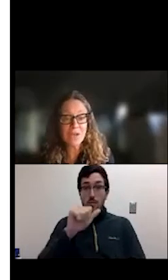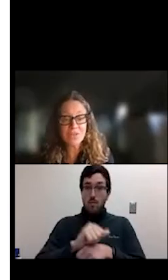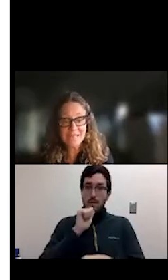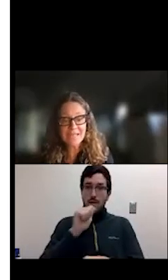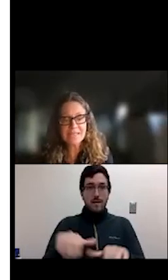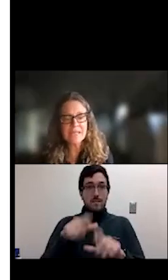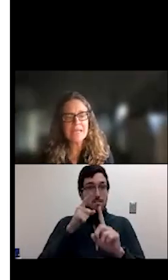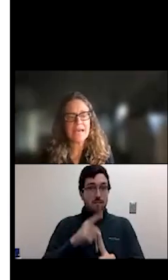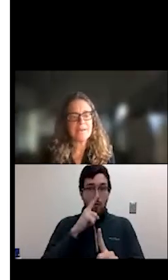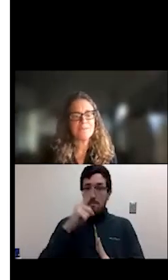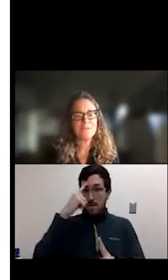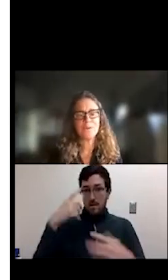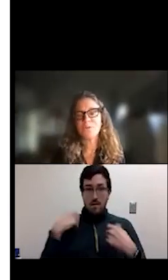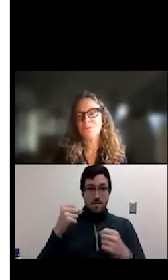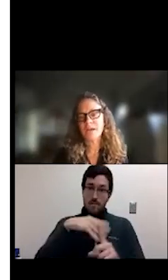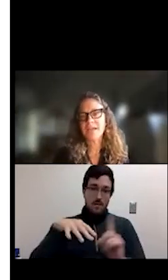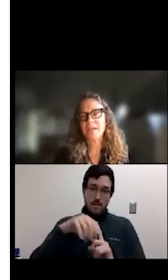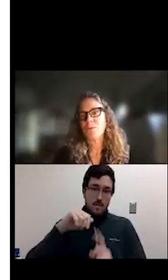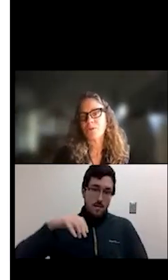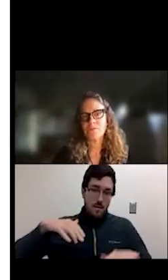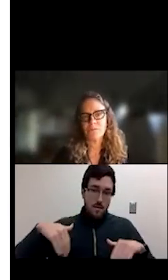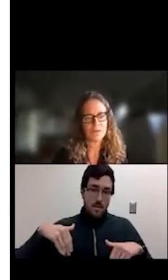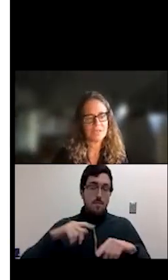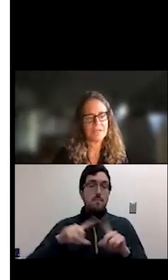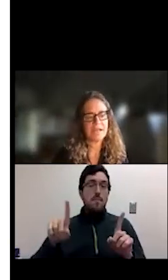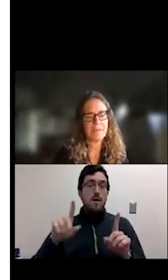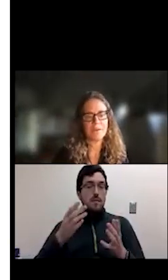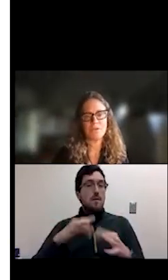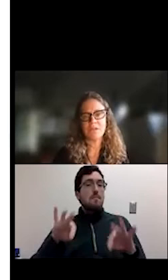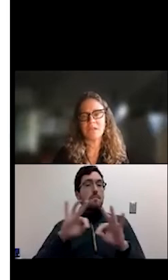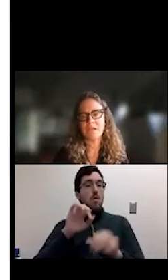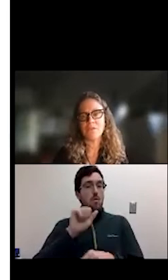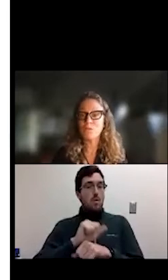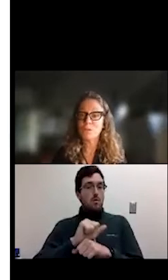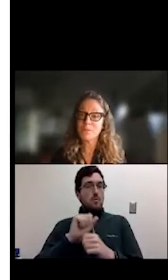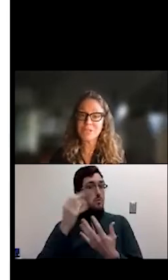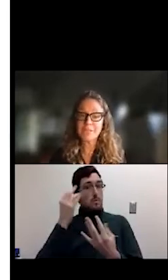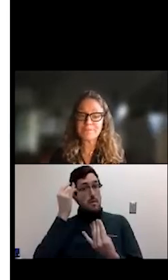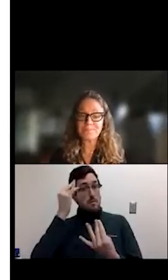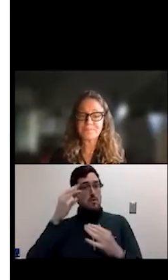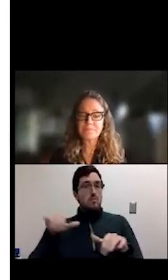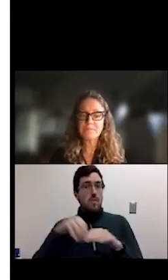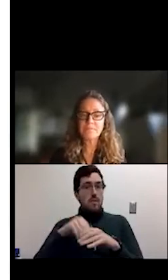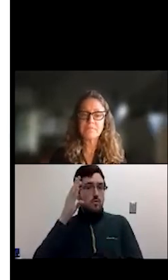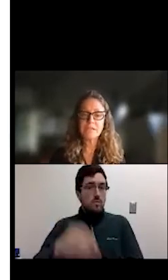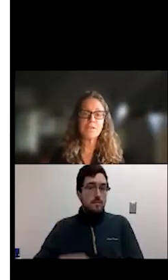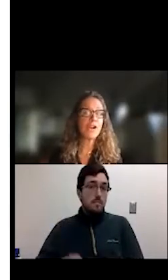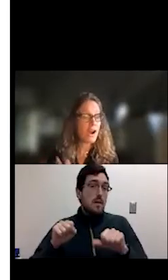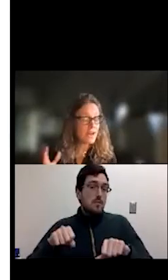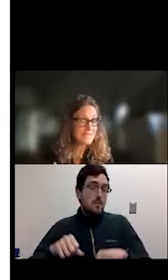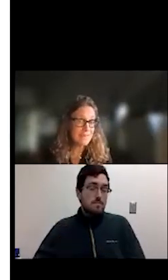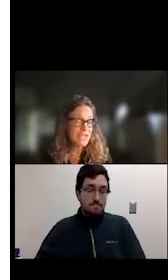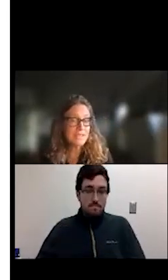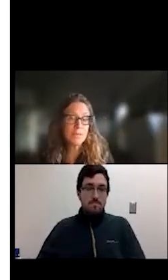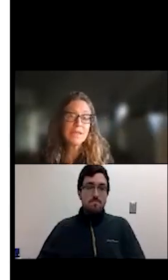specifically in mental health settings. So important work to think about doing in the future potentially.